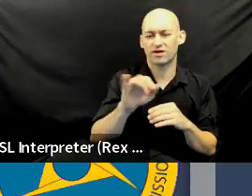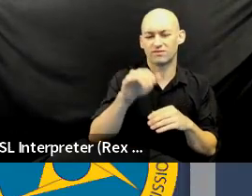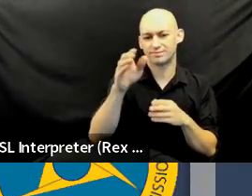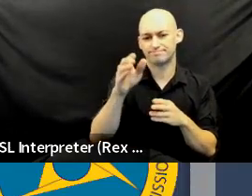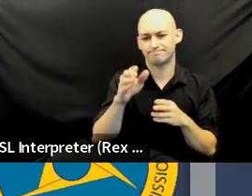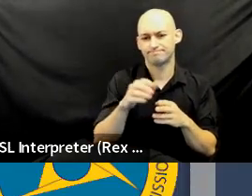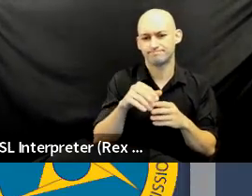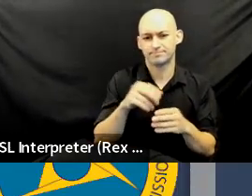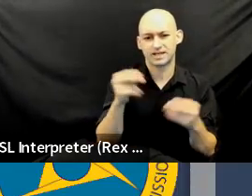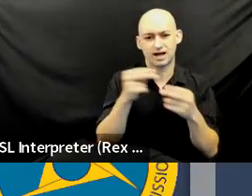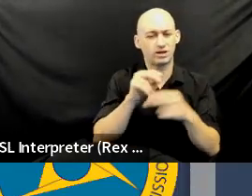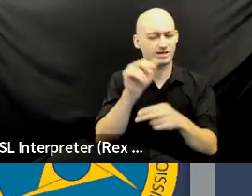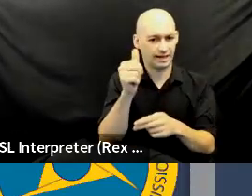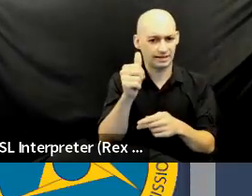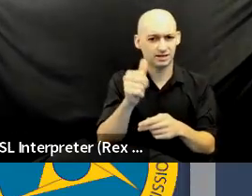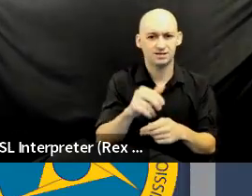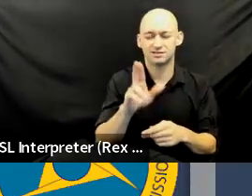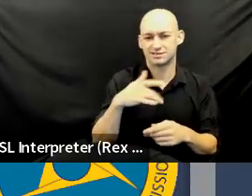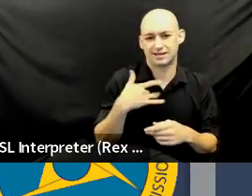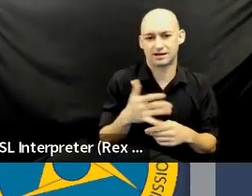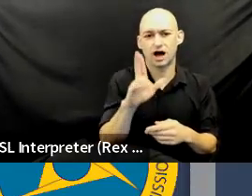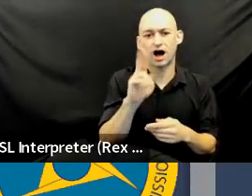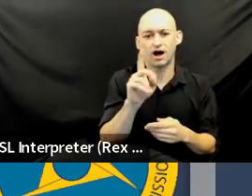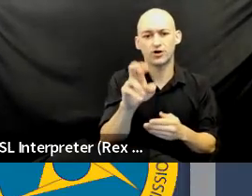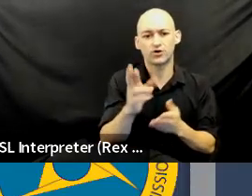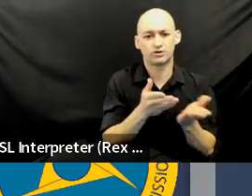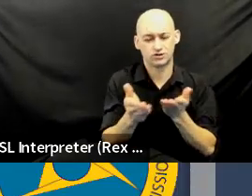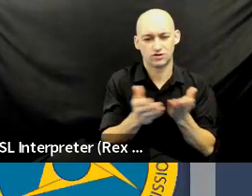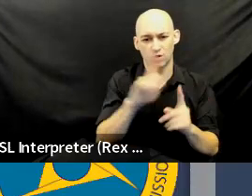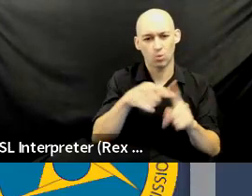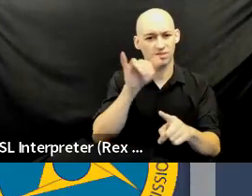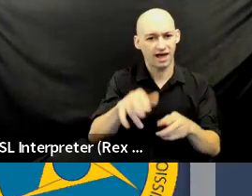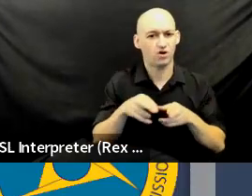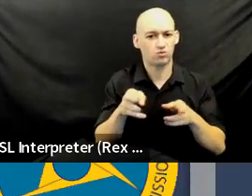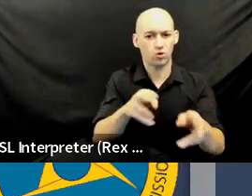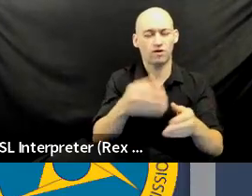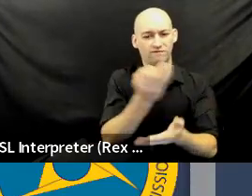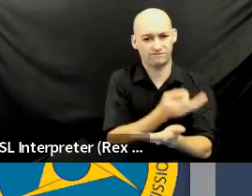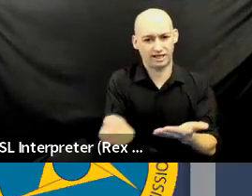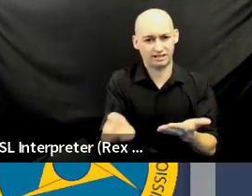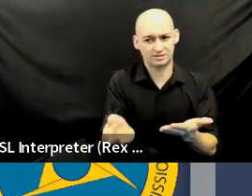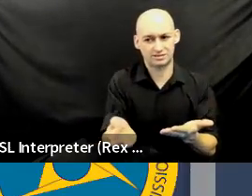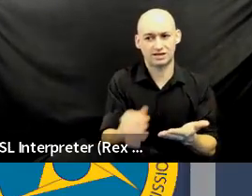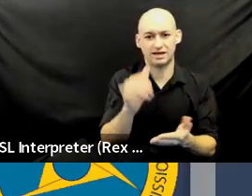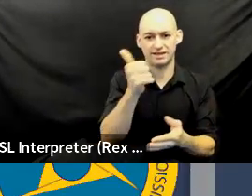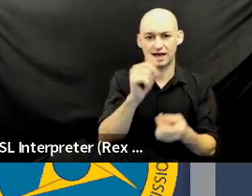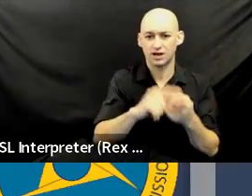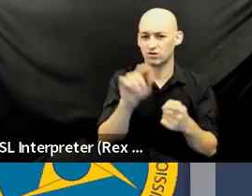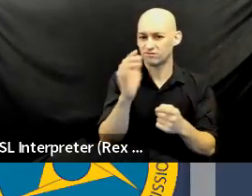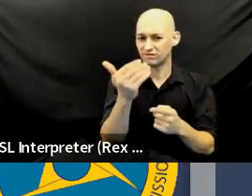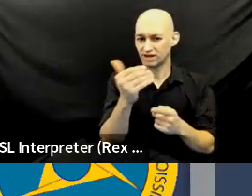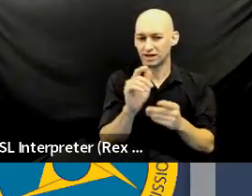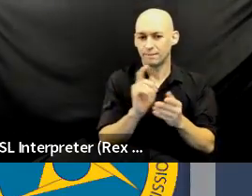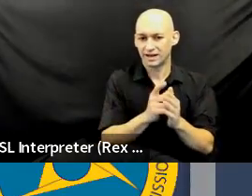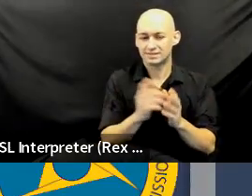tend to be the underserved communities, when this roadway goes out, what is a 10 to 15-minute ambulance